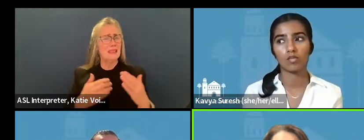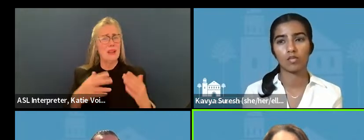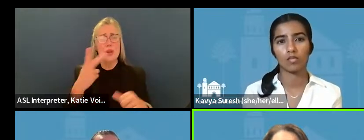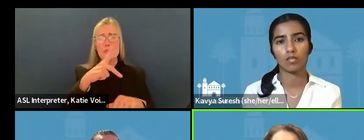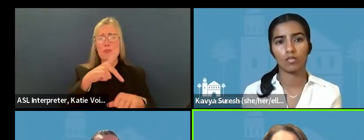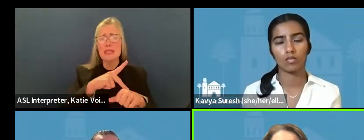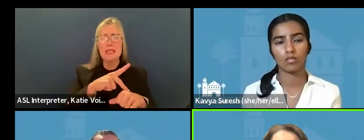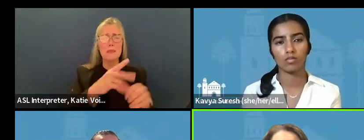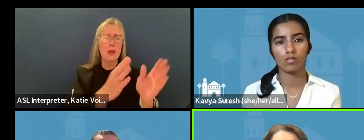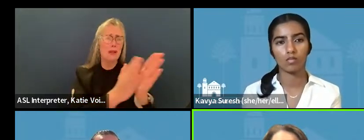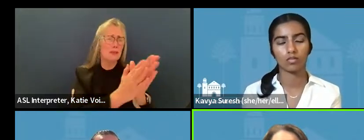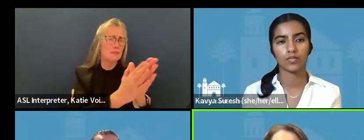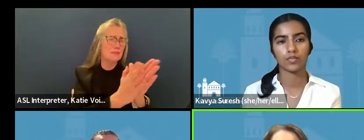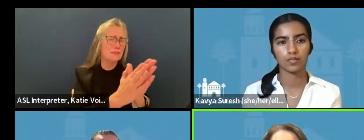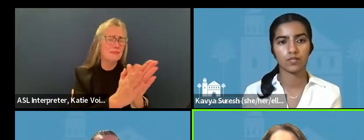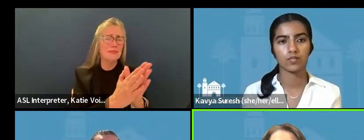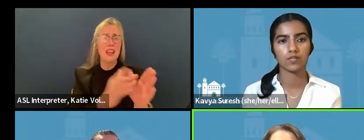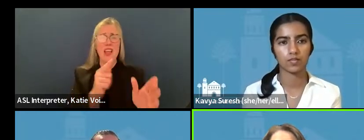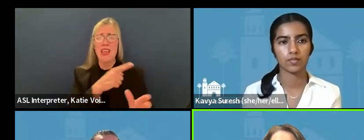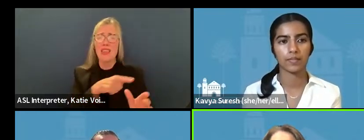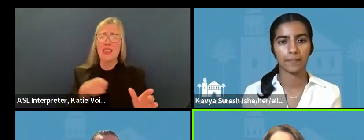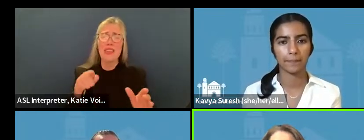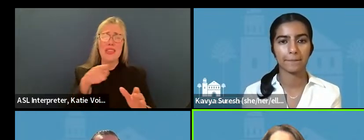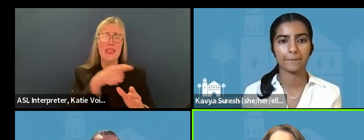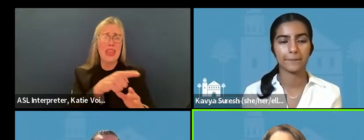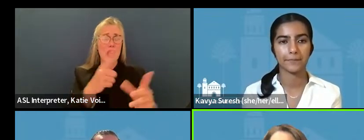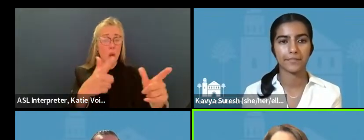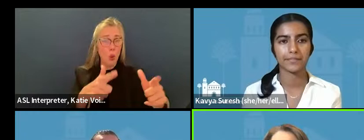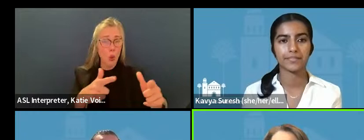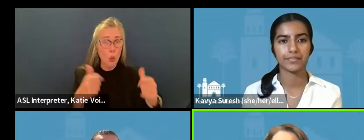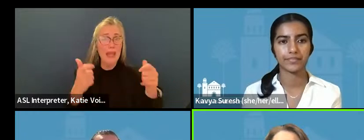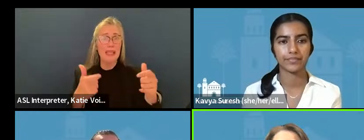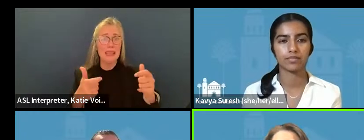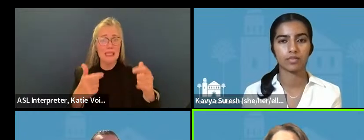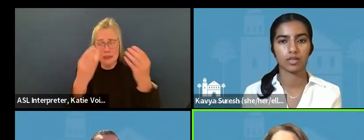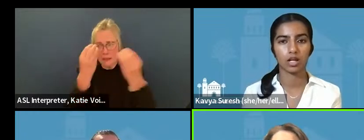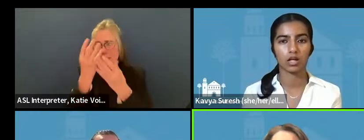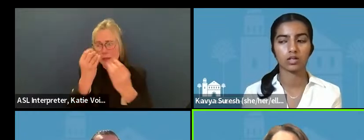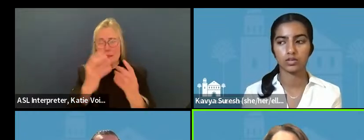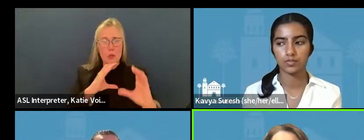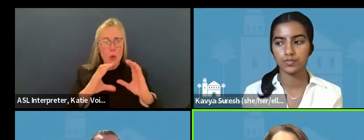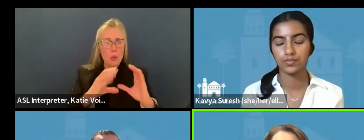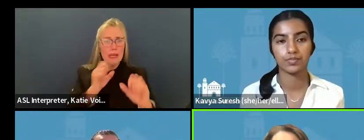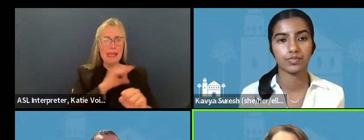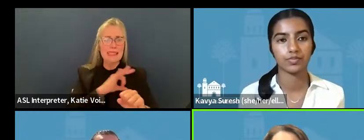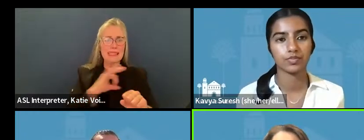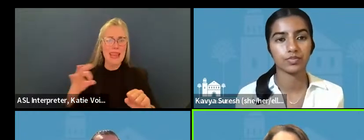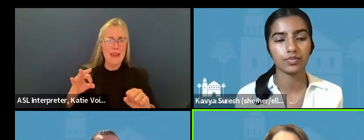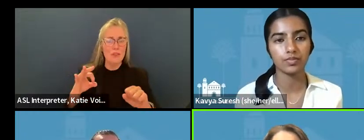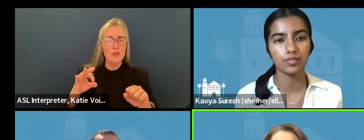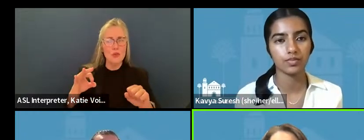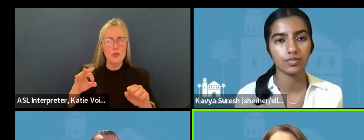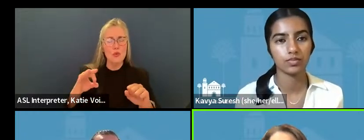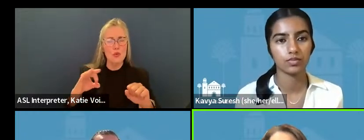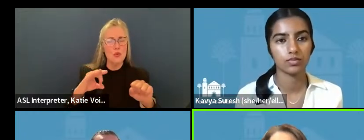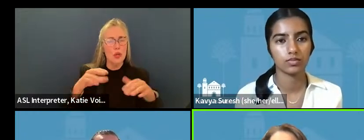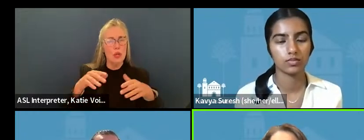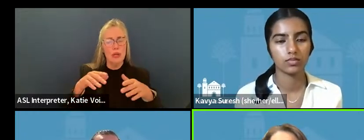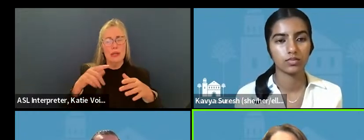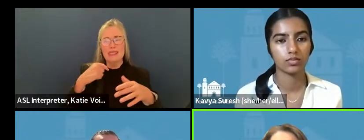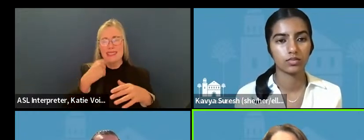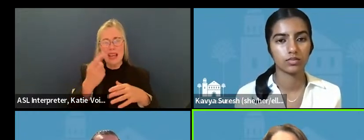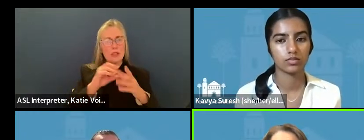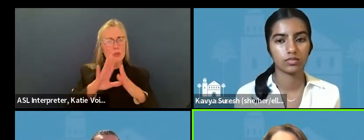of credit for them being able to also swiftly convene staff to release their students safely. And of course,